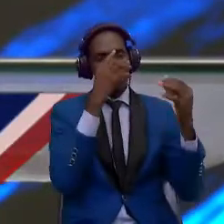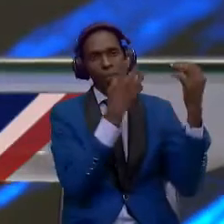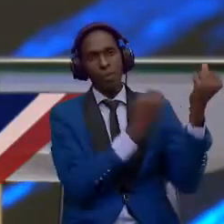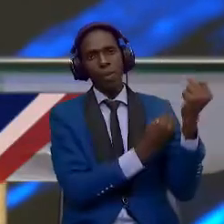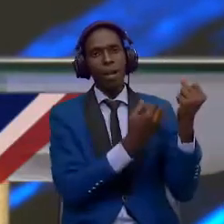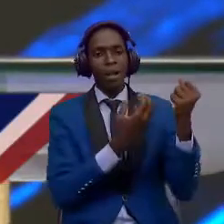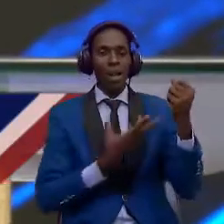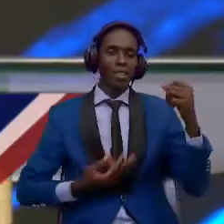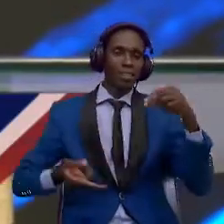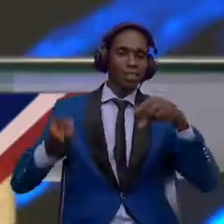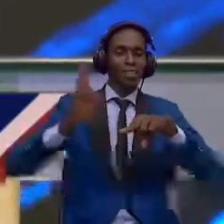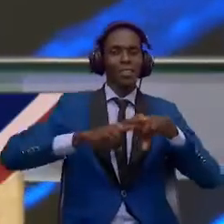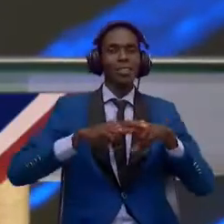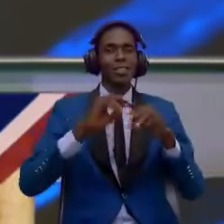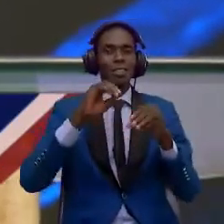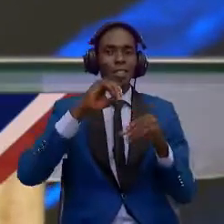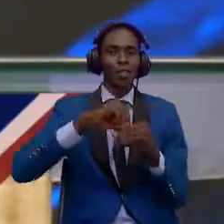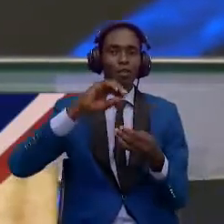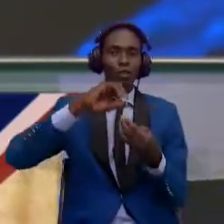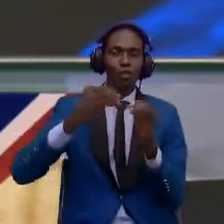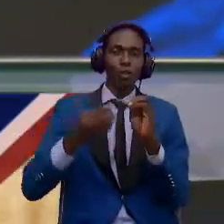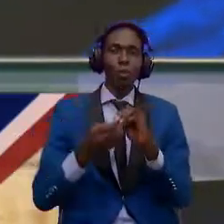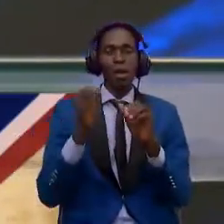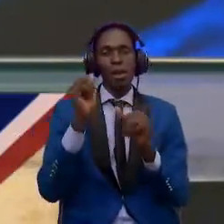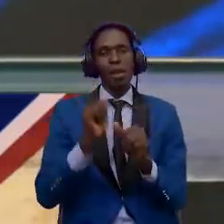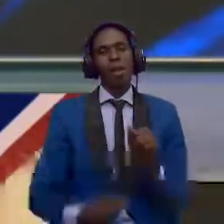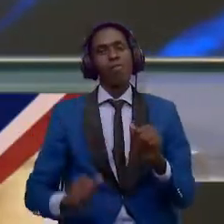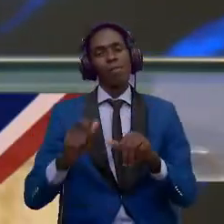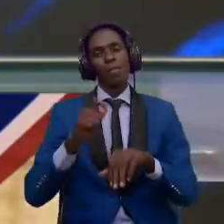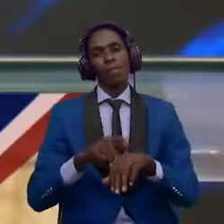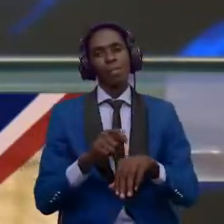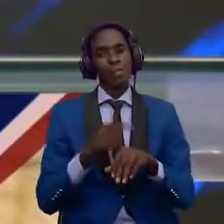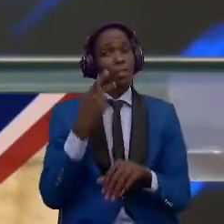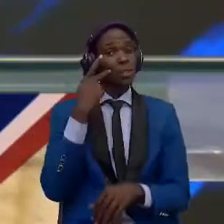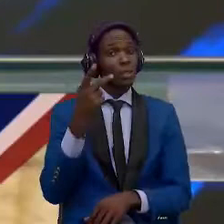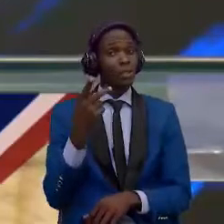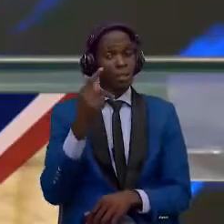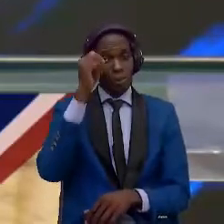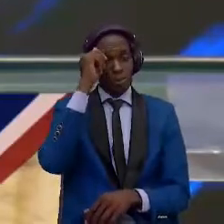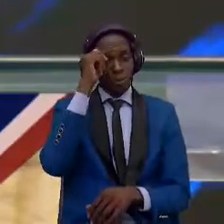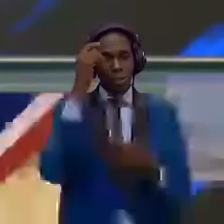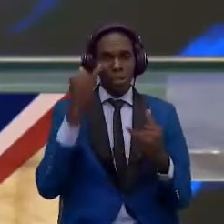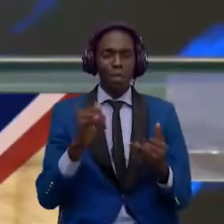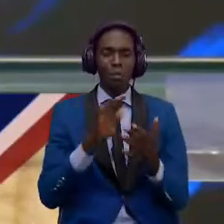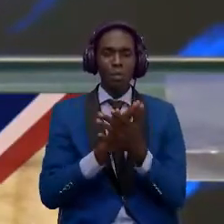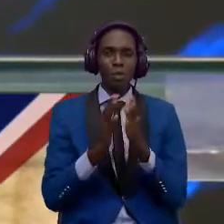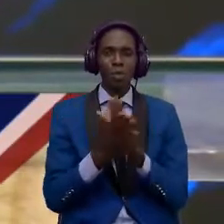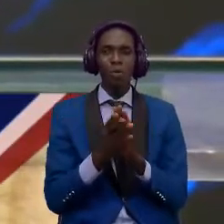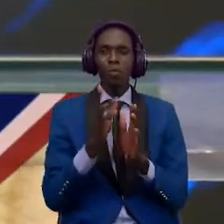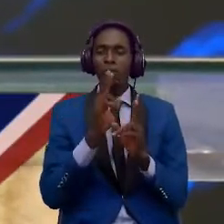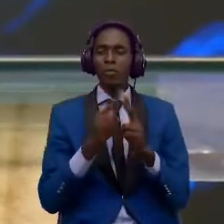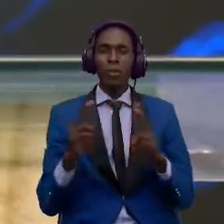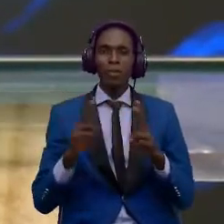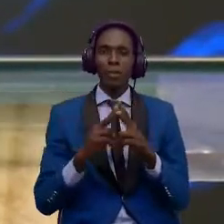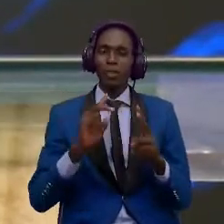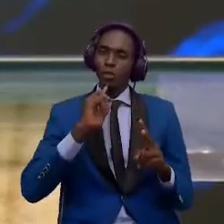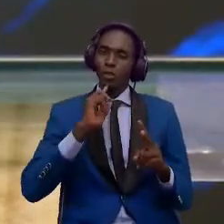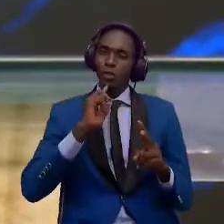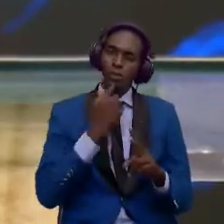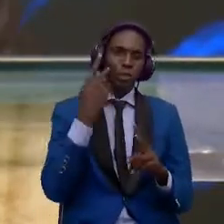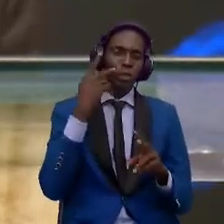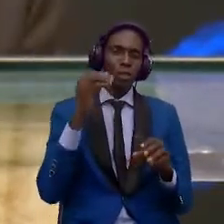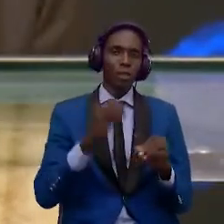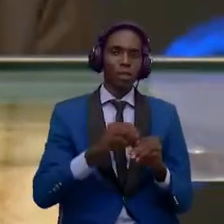number daily. We're told about this Timothy now, how he became so committed in Philippians chapter 2 verse